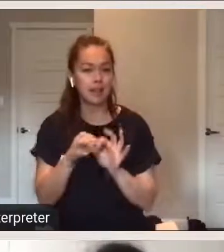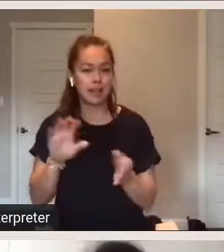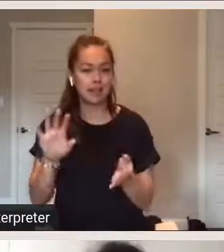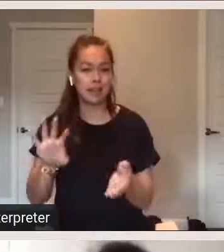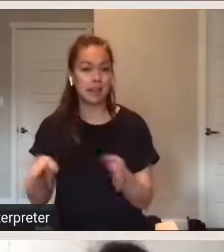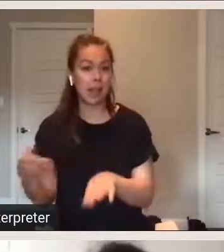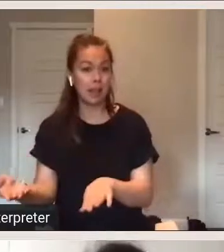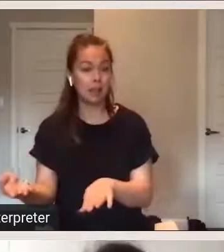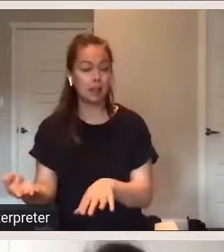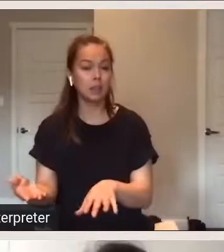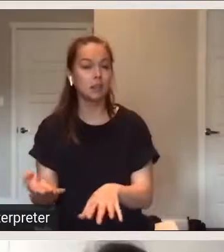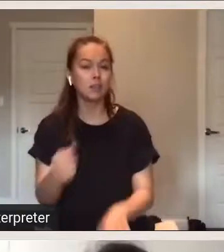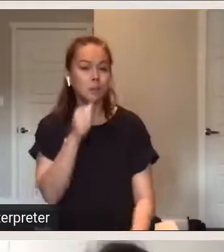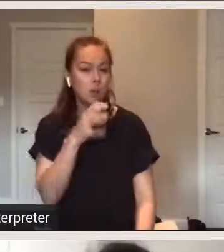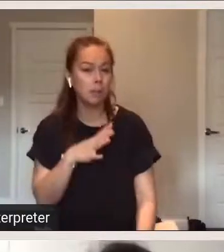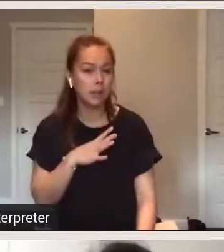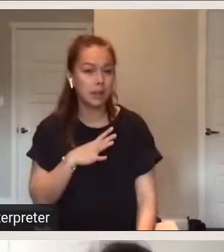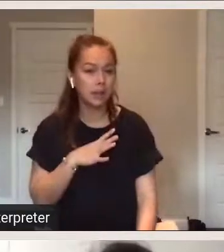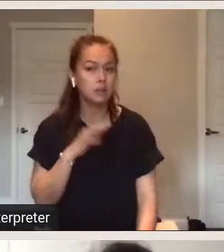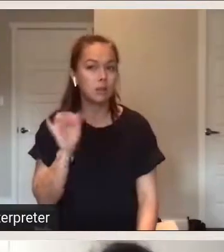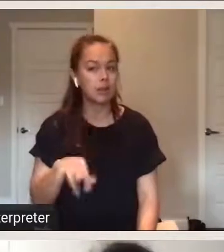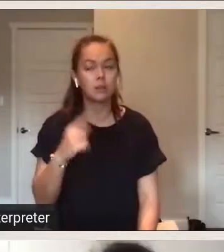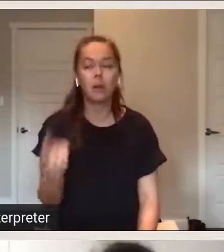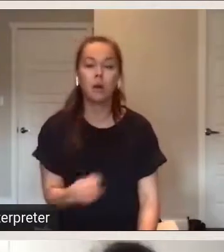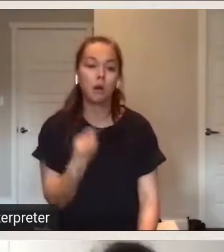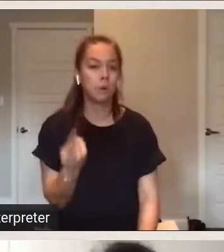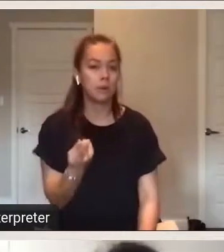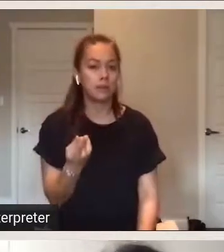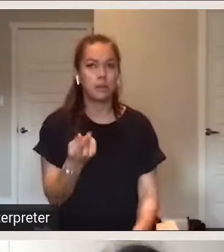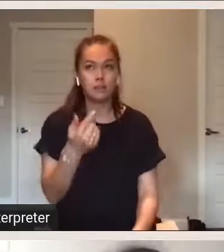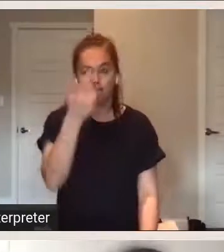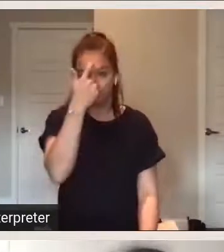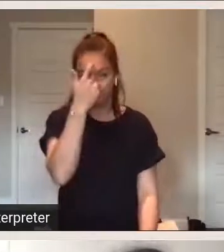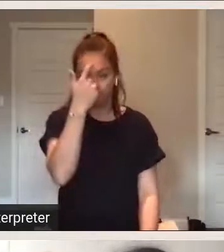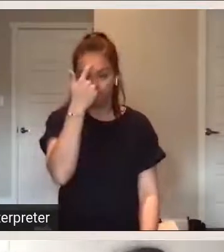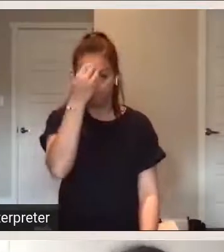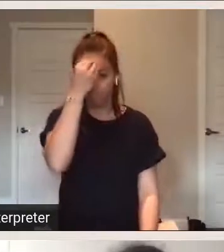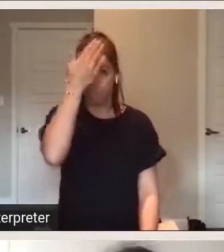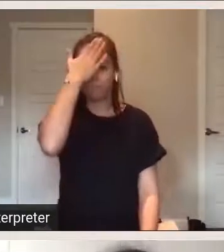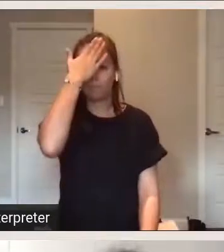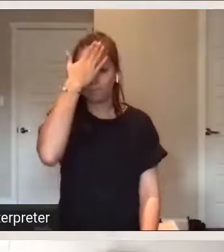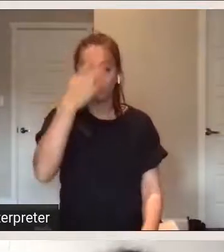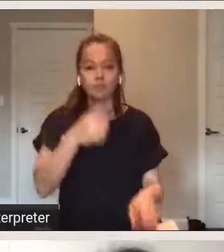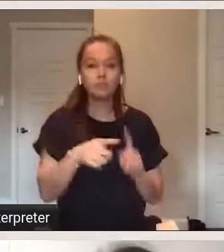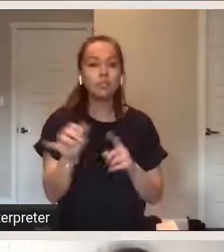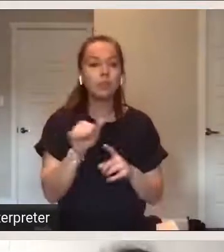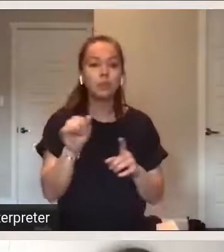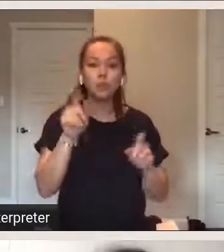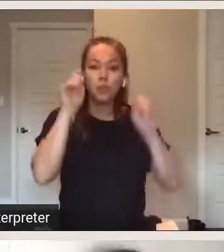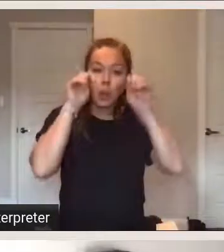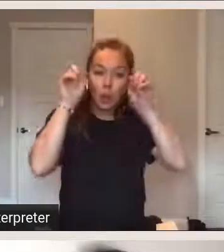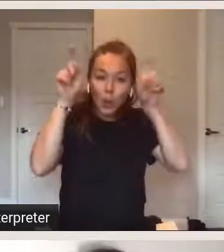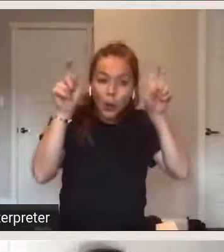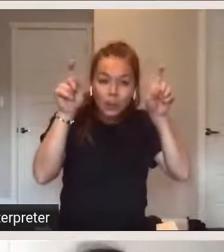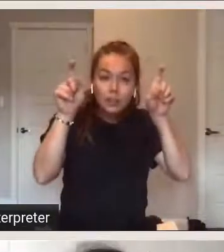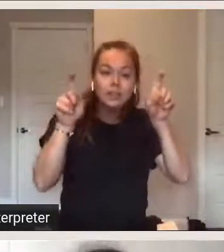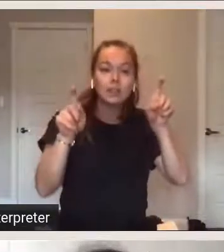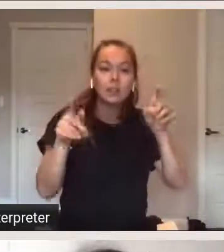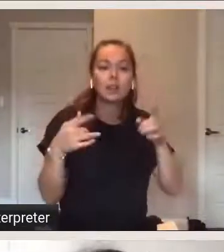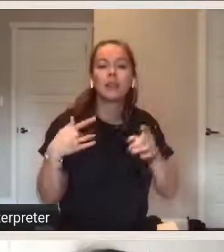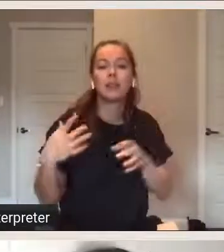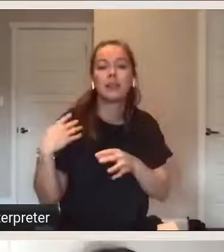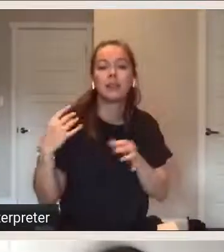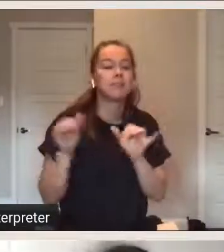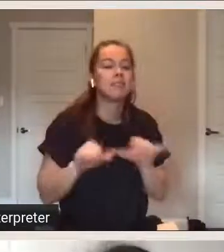I kind of like that was always there in our mind, and like the horns are just very like, you know, typical demon things. And I think